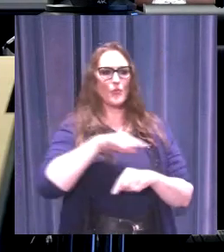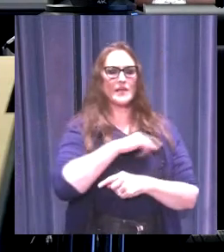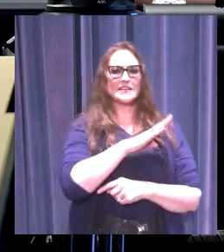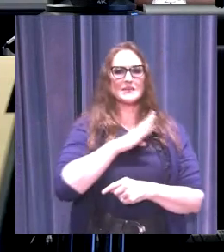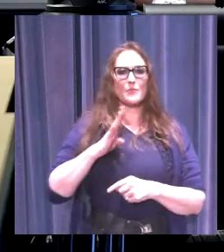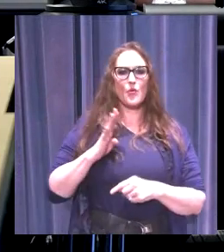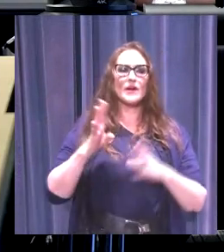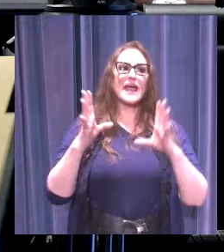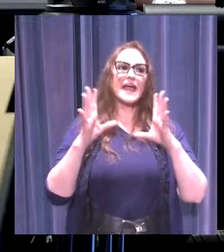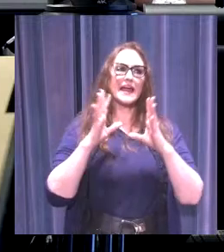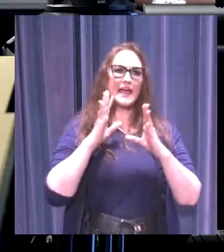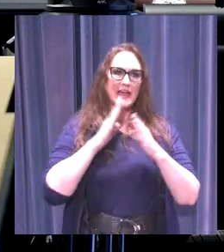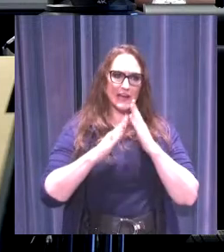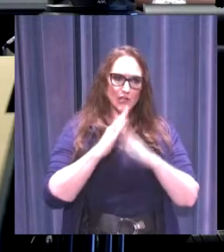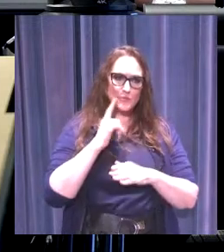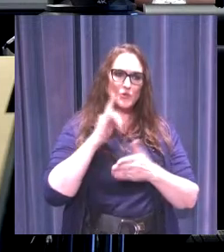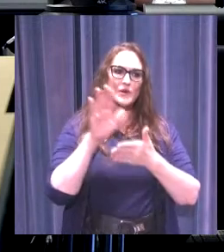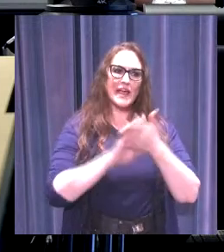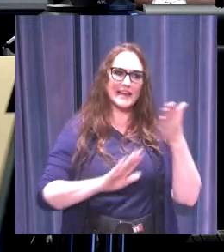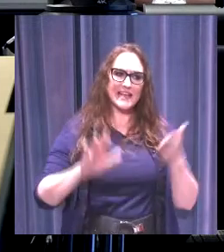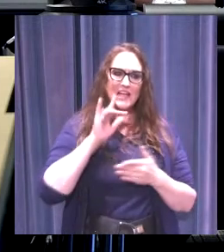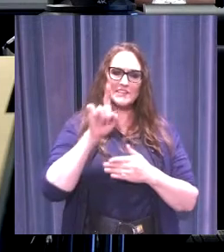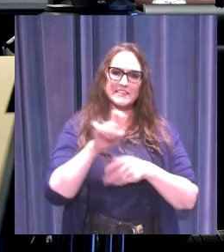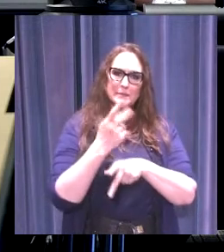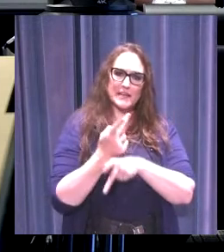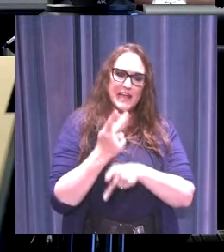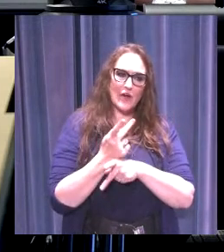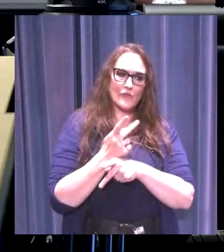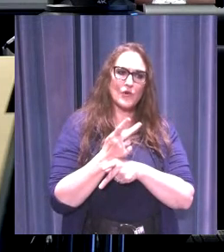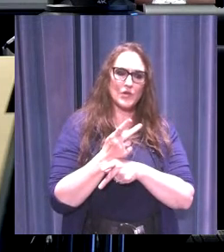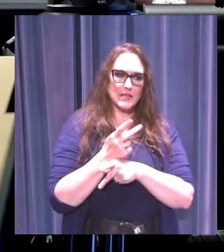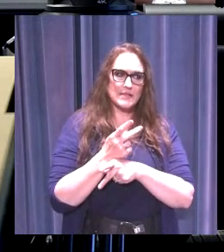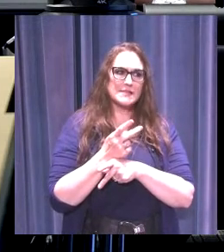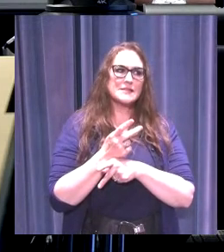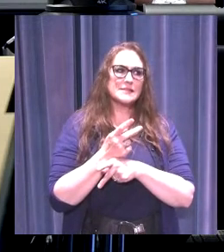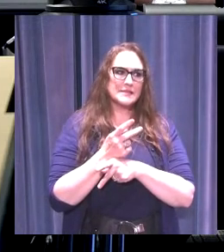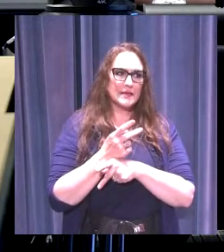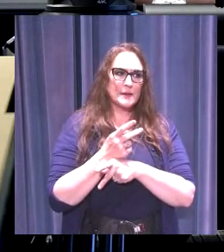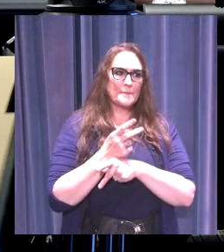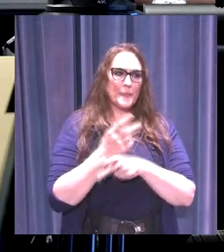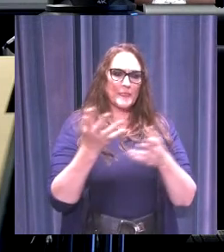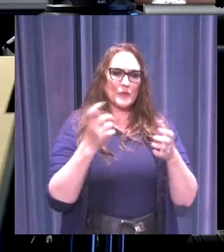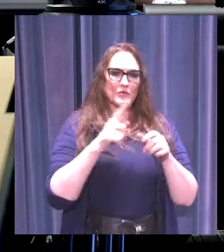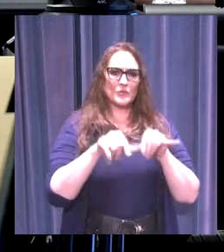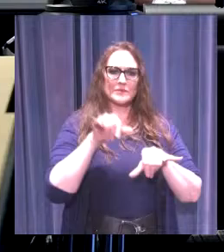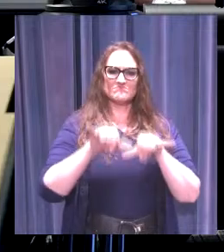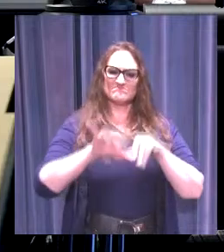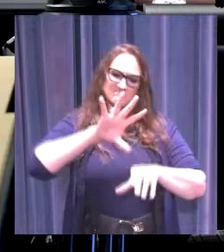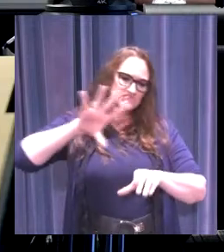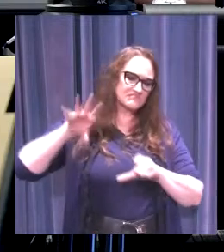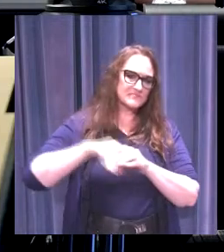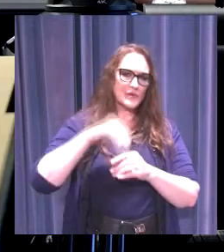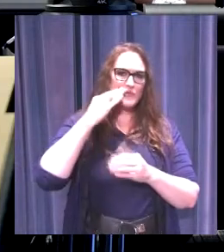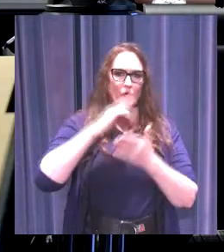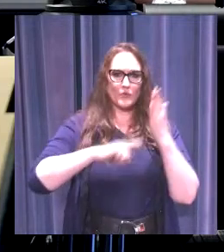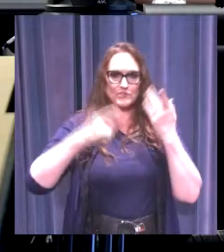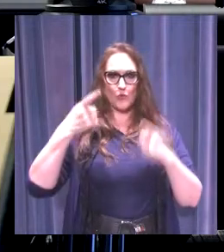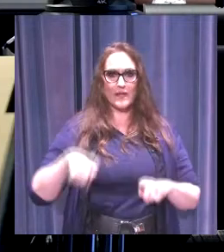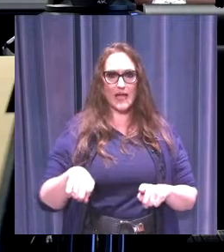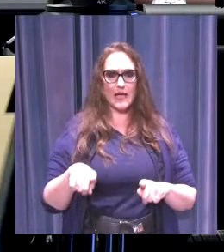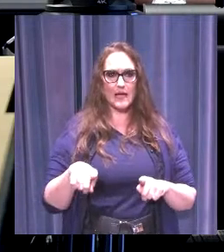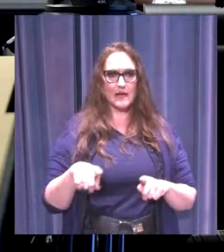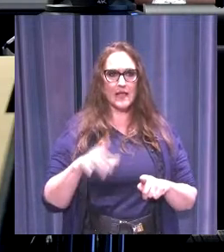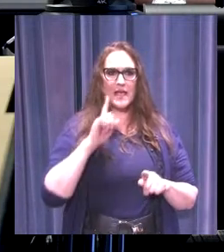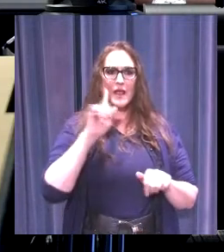as a community, we as a college need to be careful that we just, you know, we want to stay involved so we know what's going on